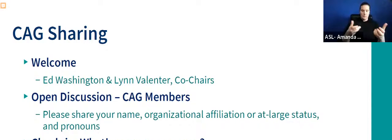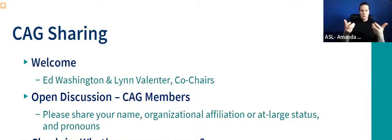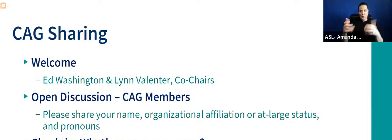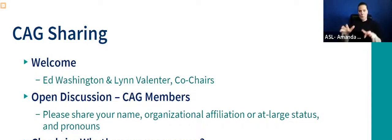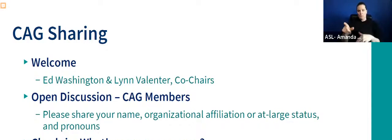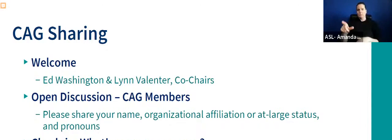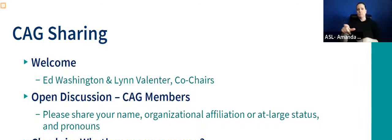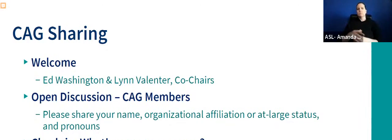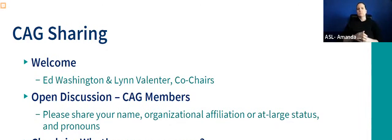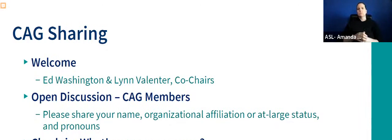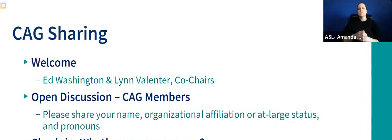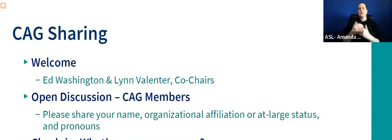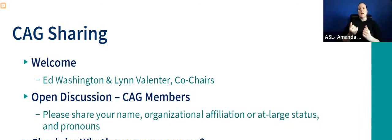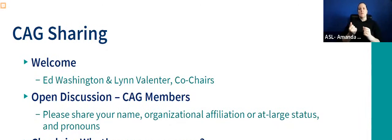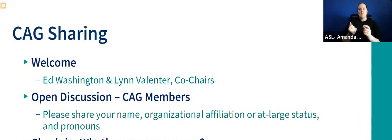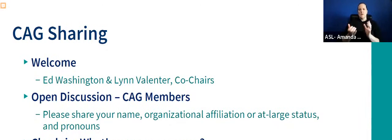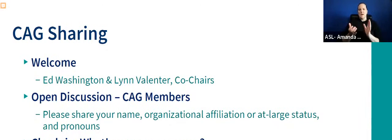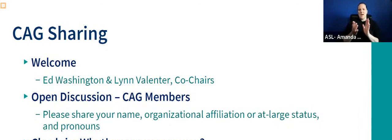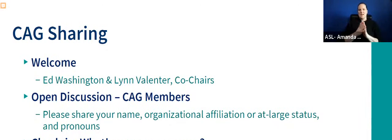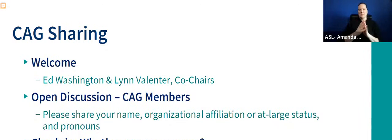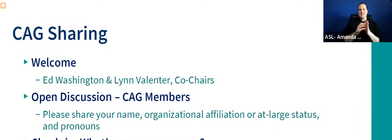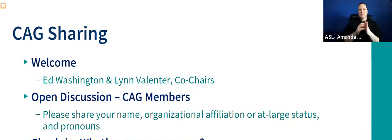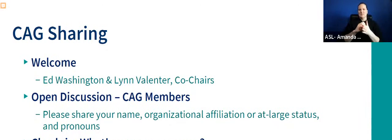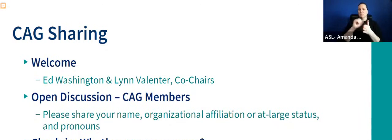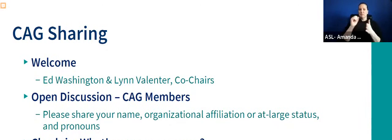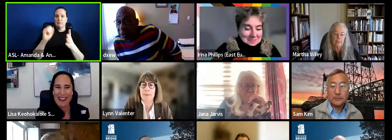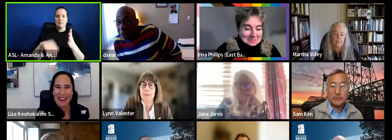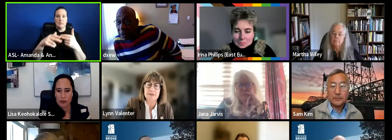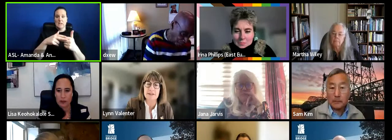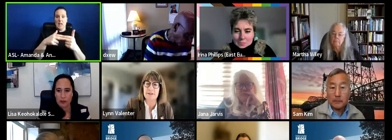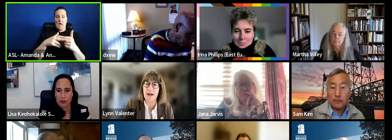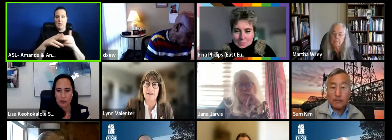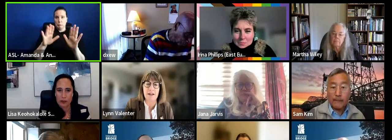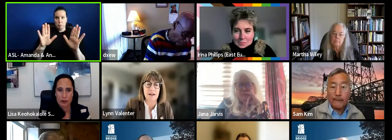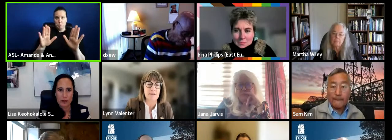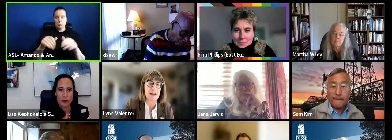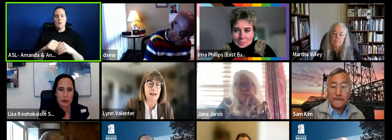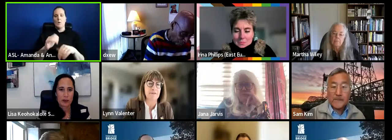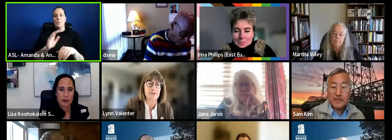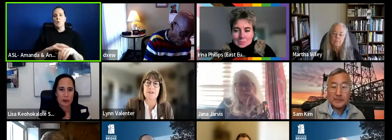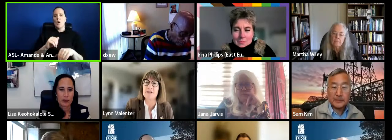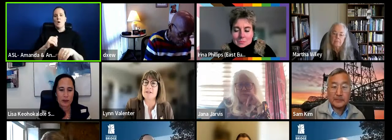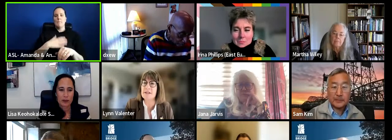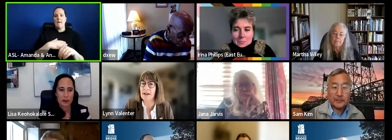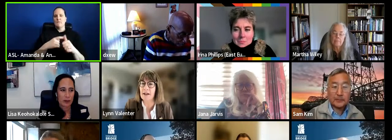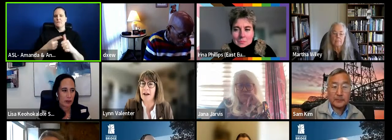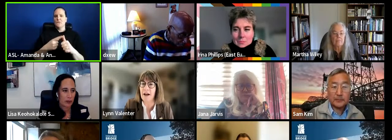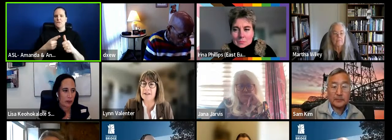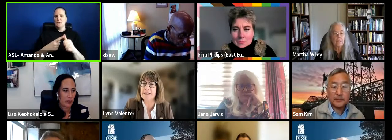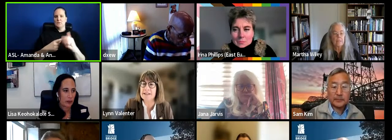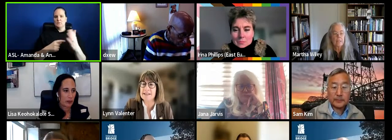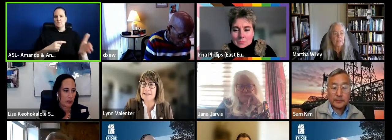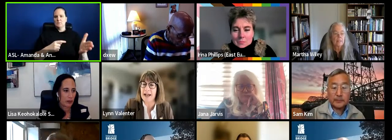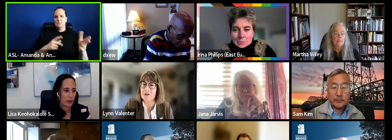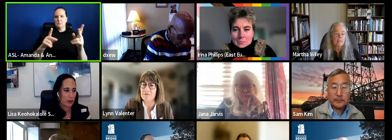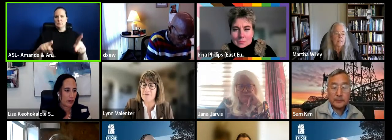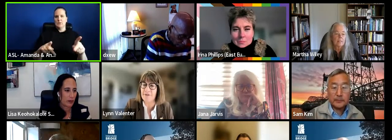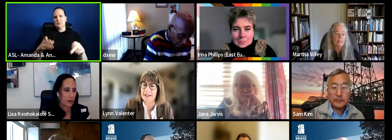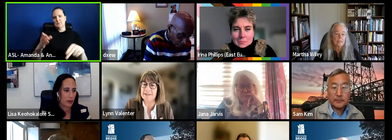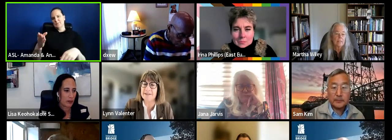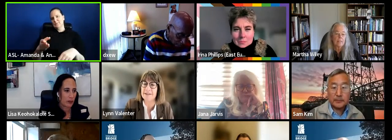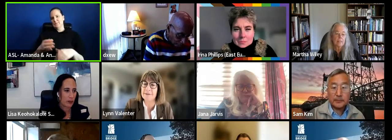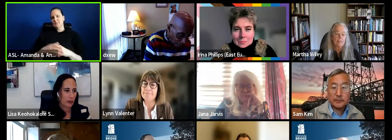point, I'm going to ask to take down the slide, and I will call on my first colleague